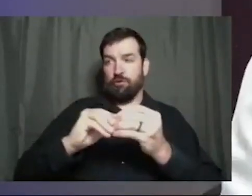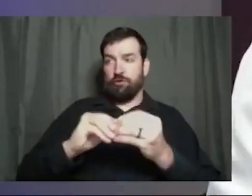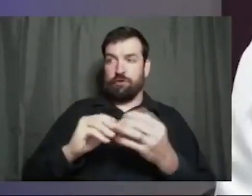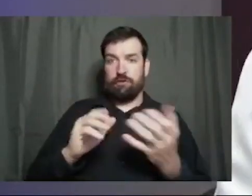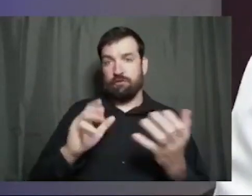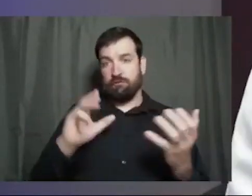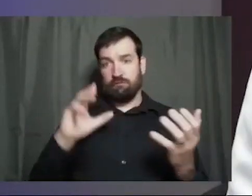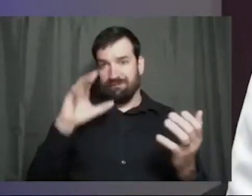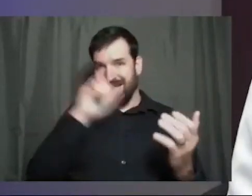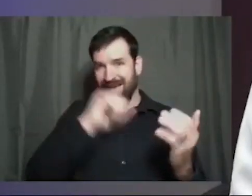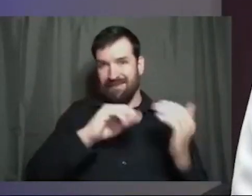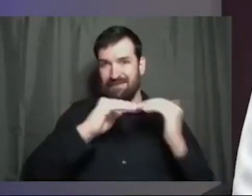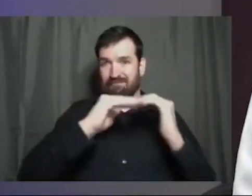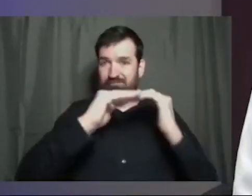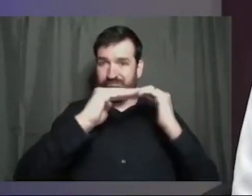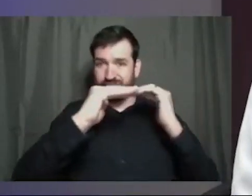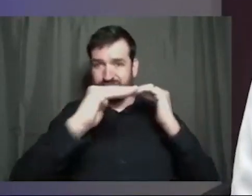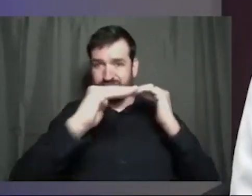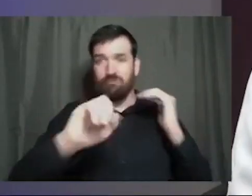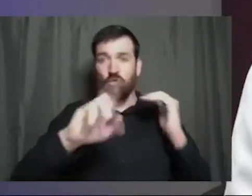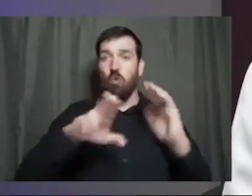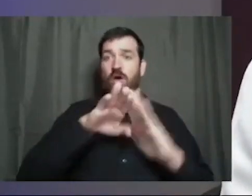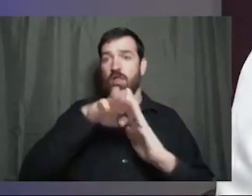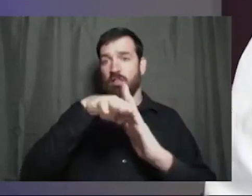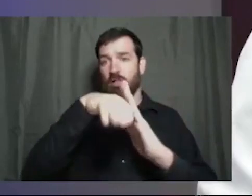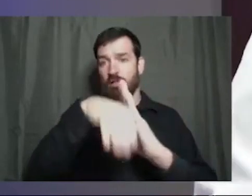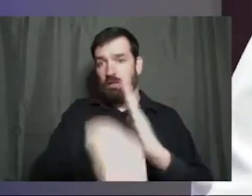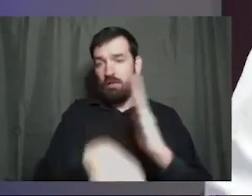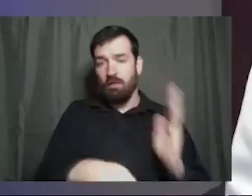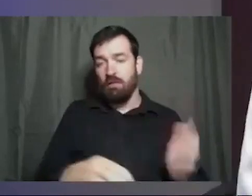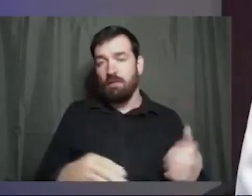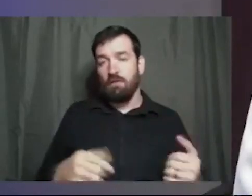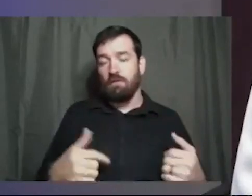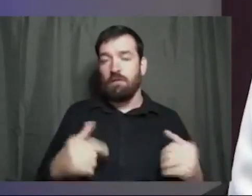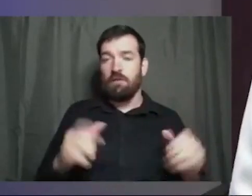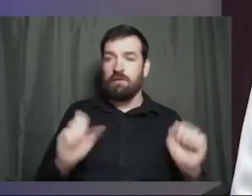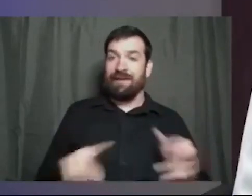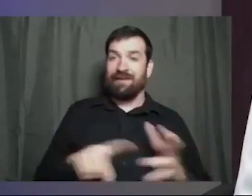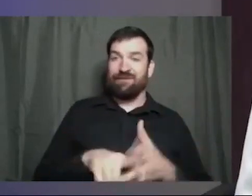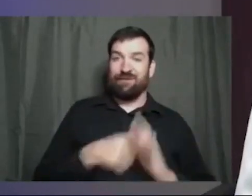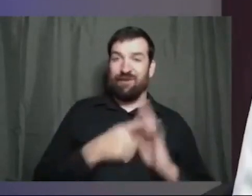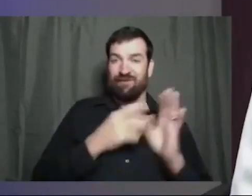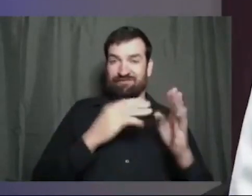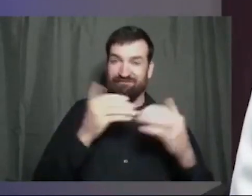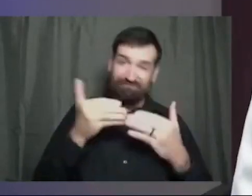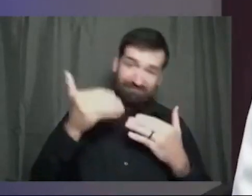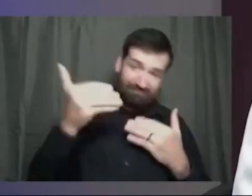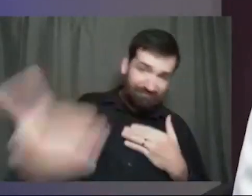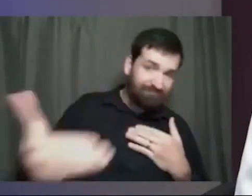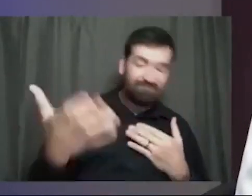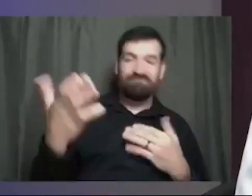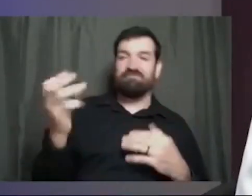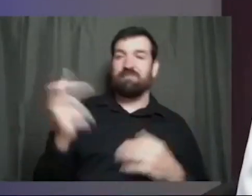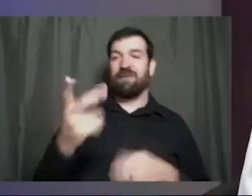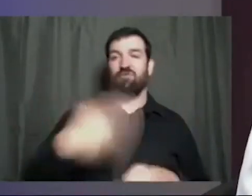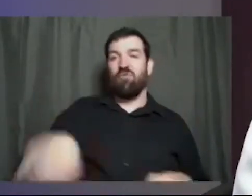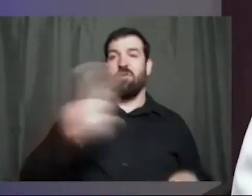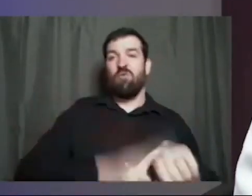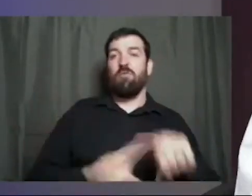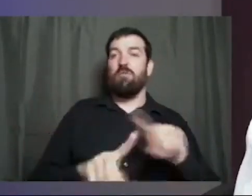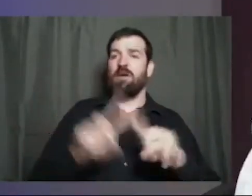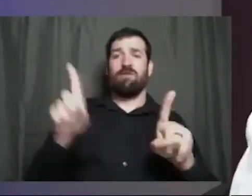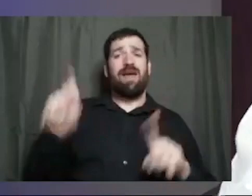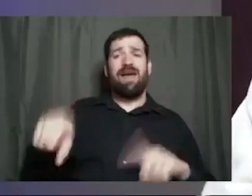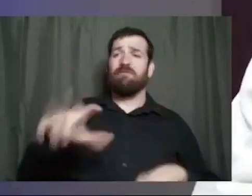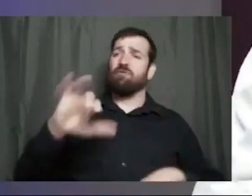stagnate or start to decline, and we can start moving more towards normalcy. But I think you have to implement some of those risk mitigation